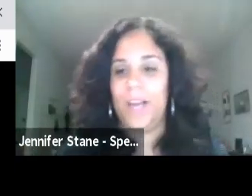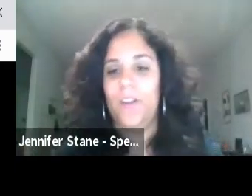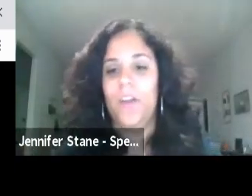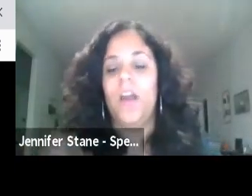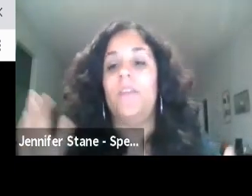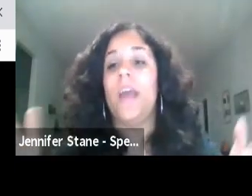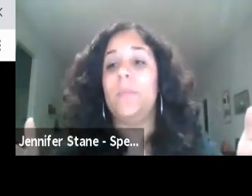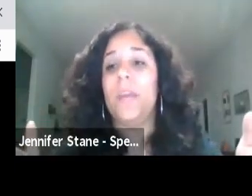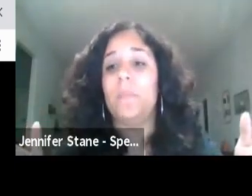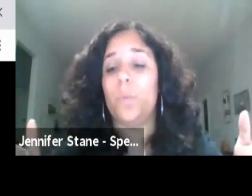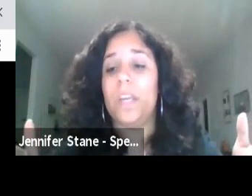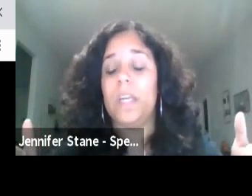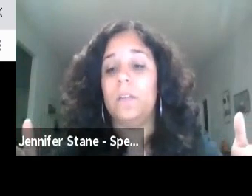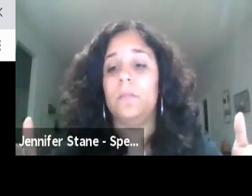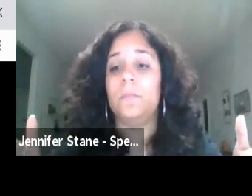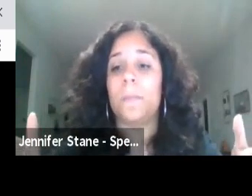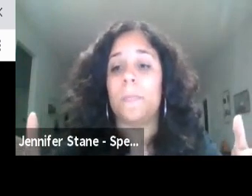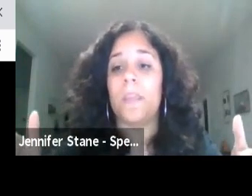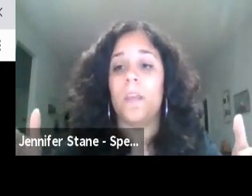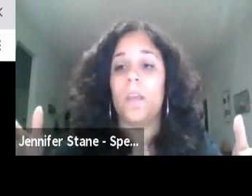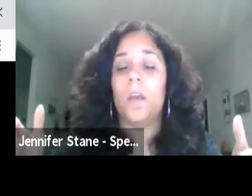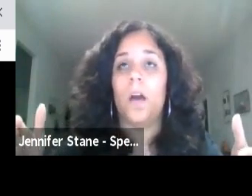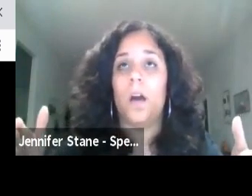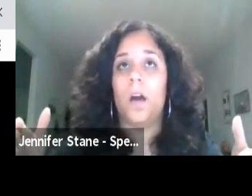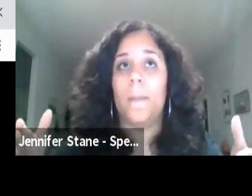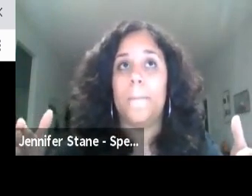other one out. If you had to pick between